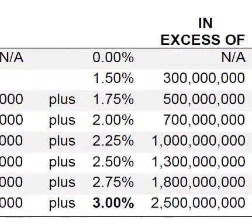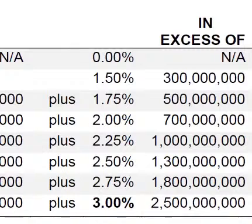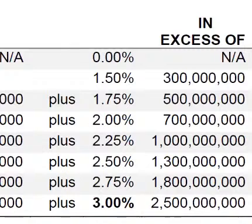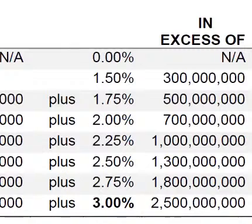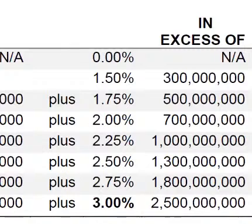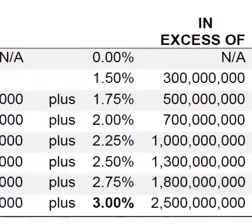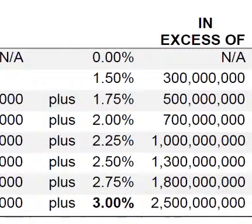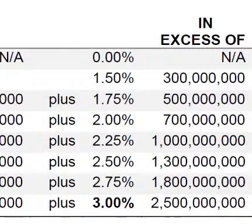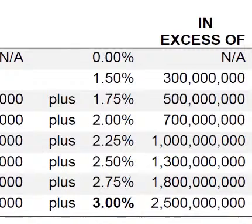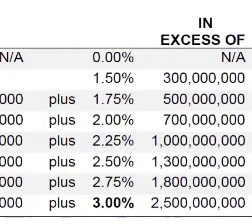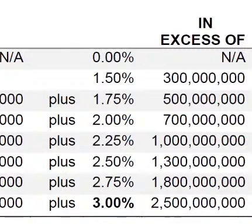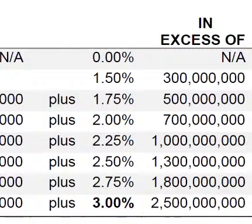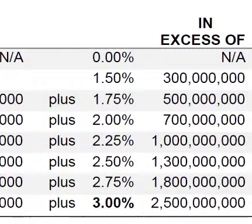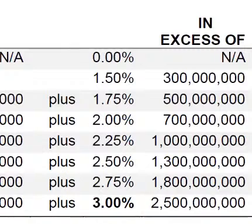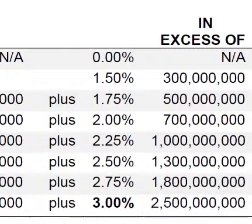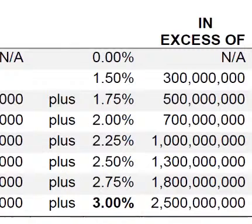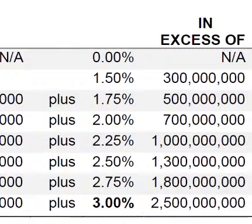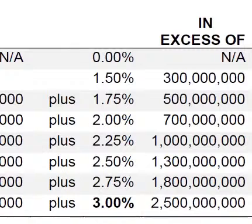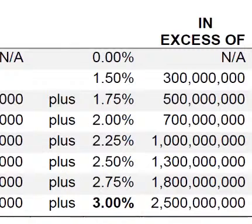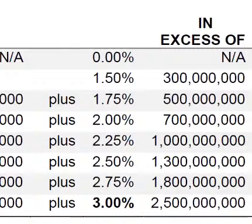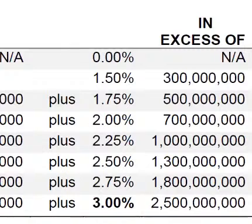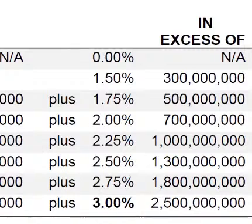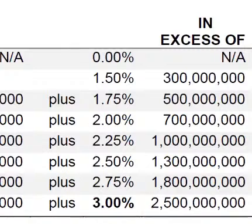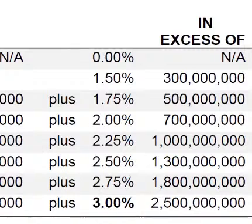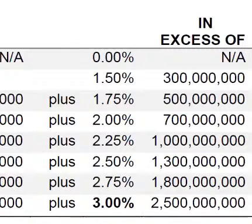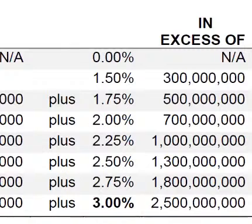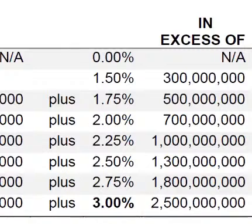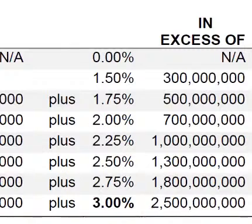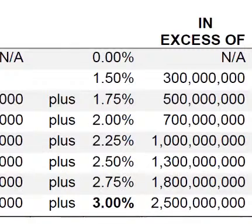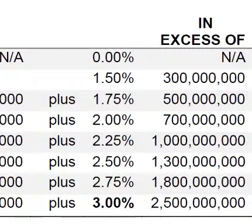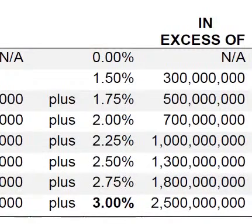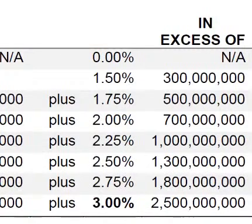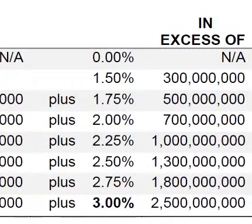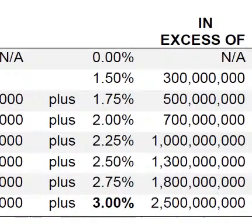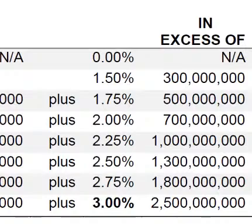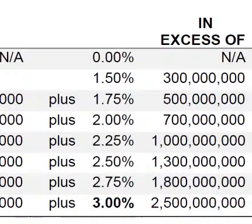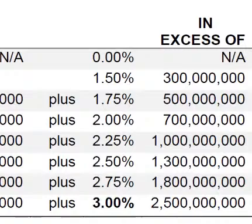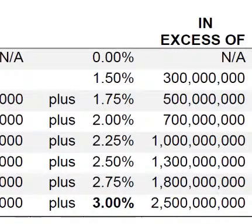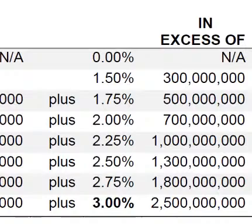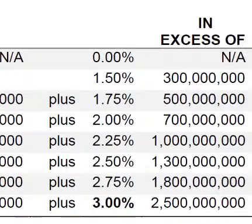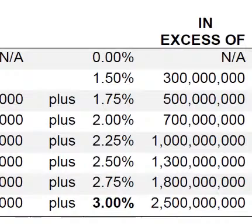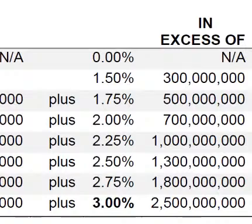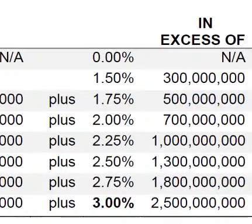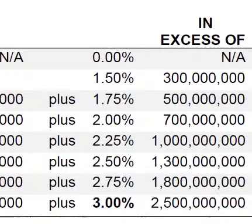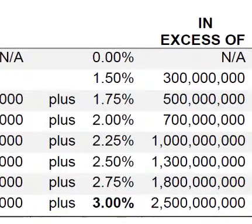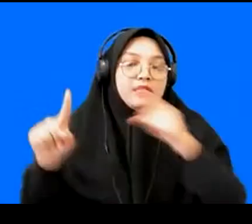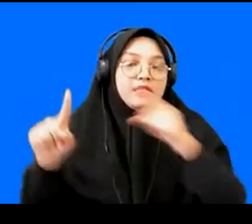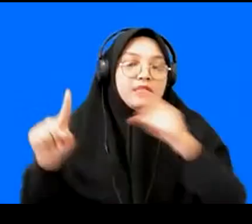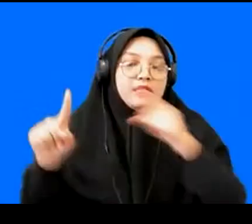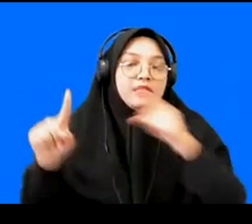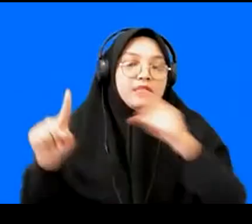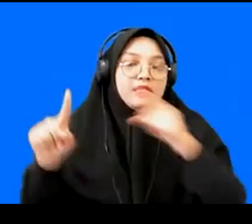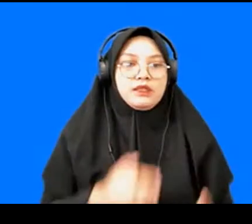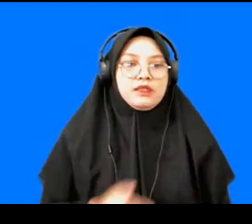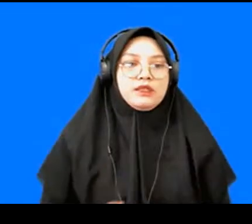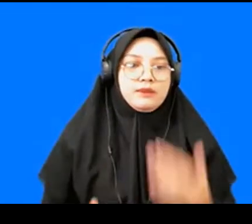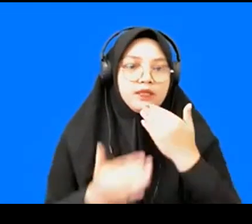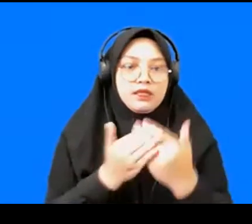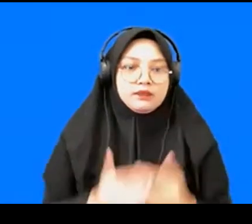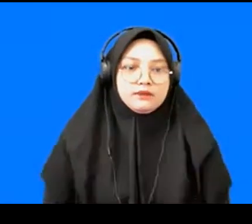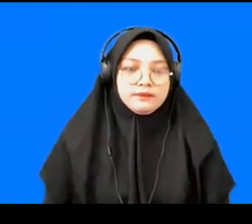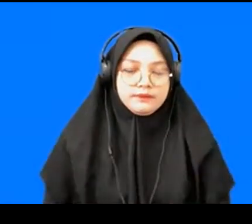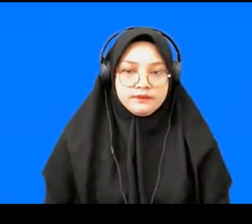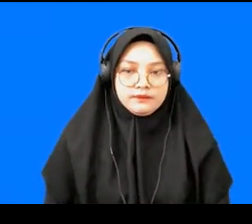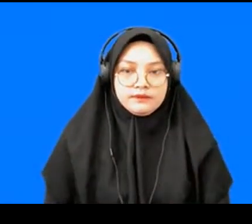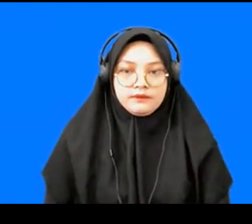I look very much forward to our discussion later on. Thank you. Salamat po. Yeah, thank you so much, Tony. Now we